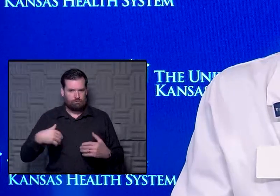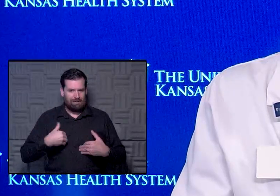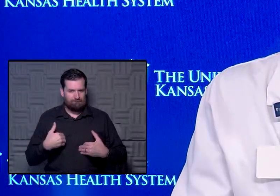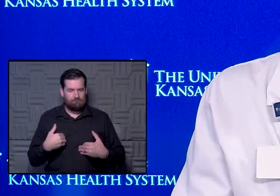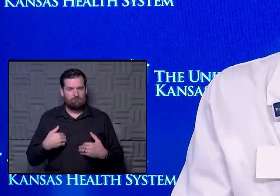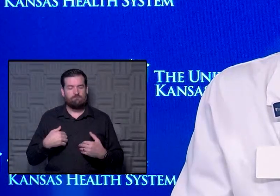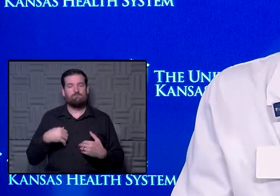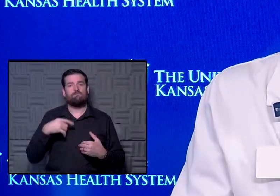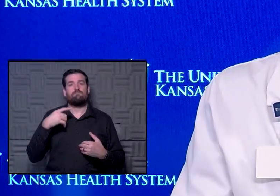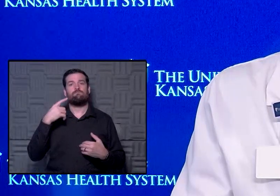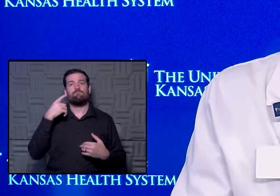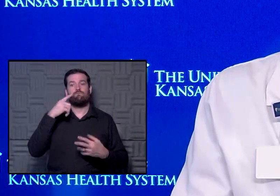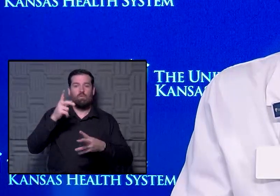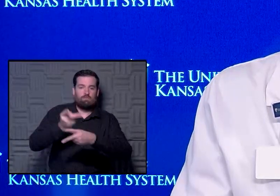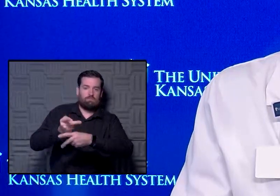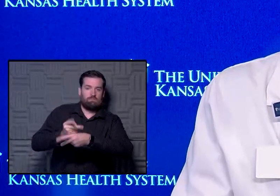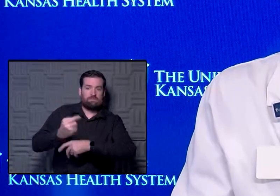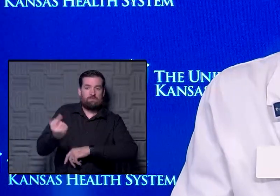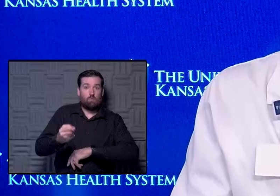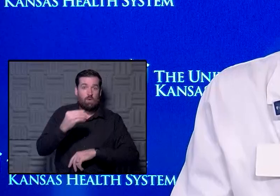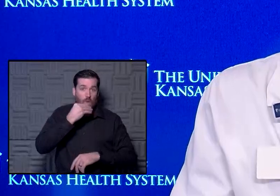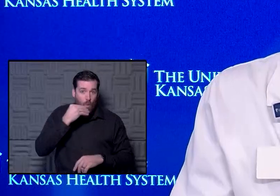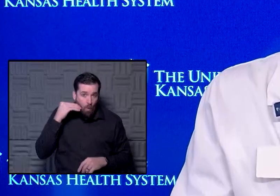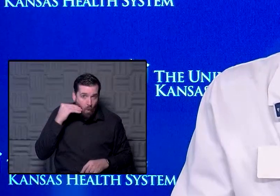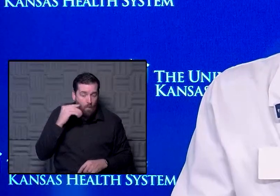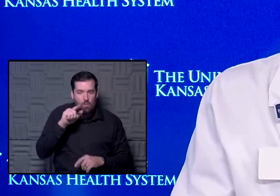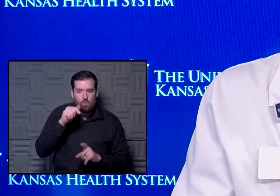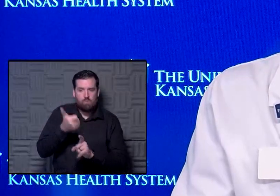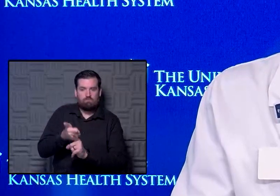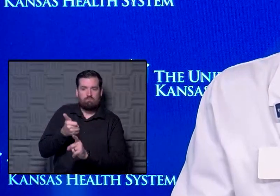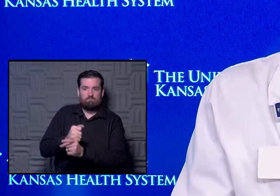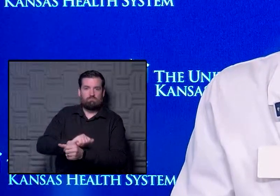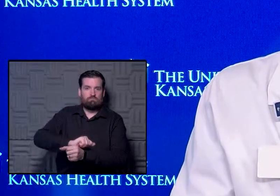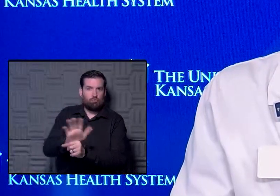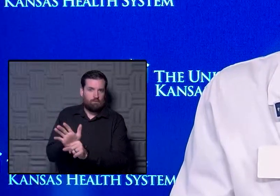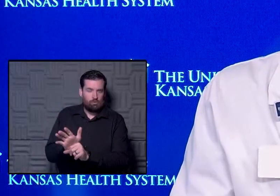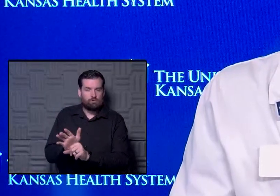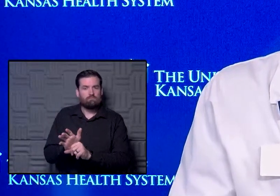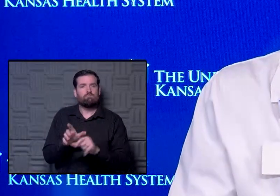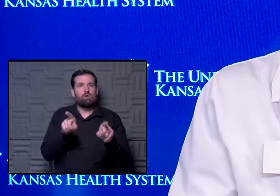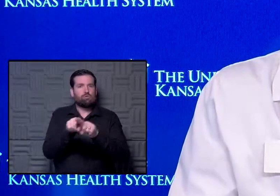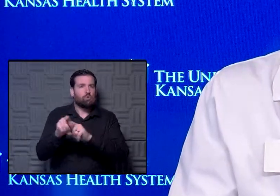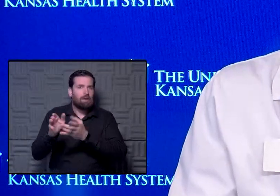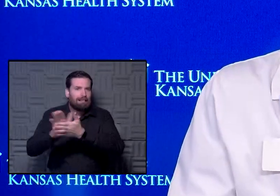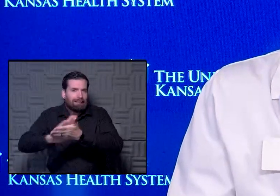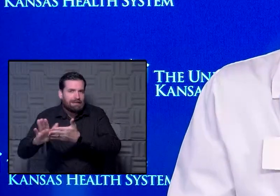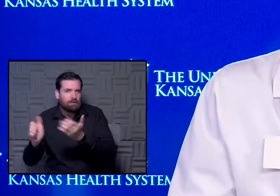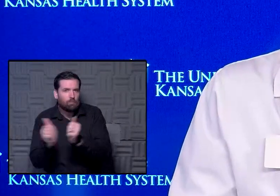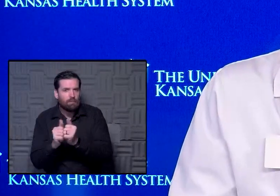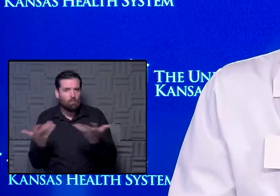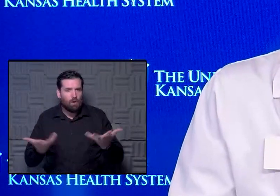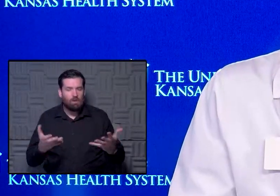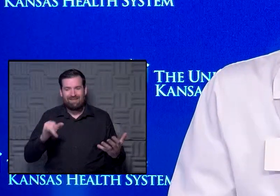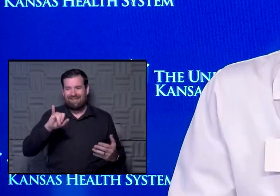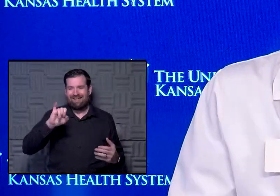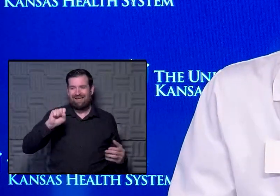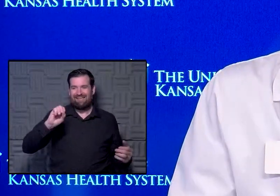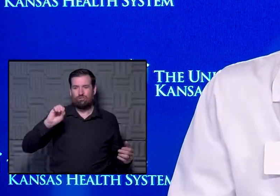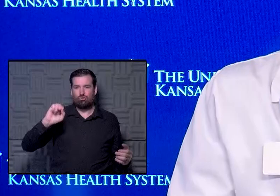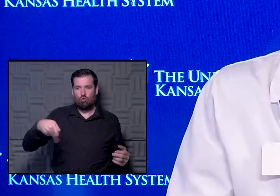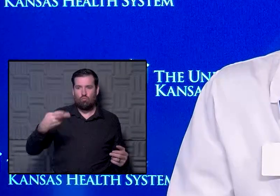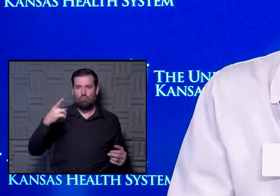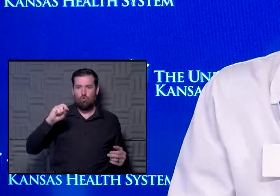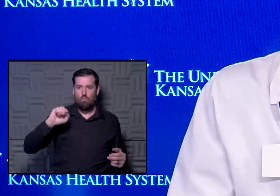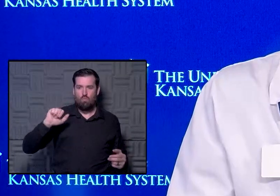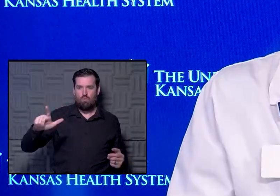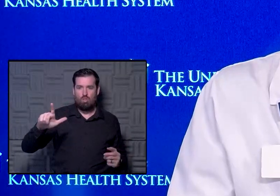caring for someone at home with COVID-19? She also wants to know what she ought to clean with, if the isopropyl alcohol,